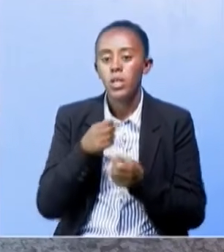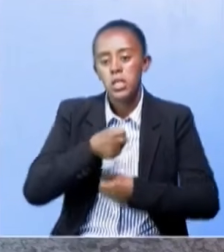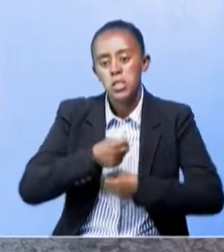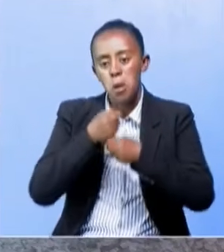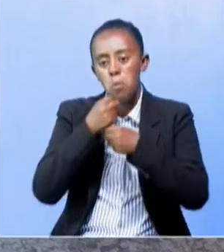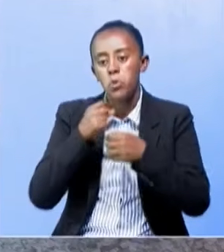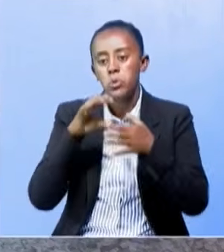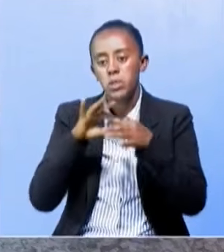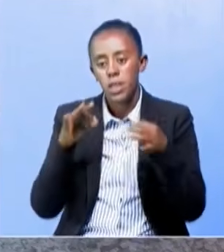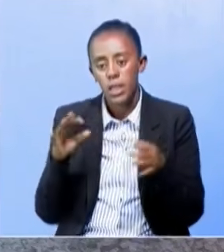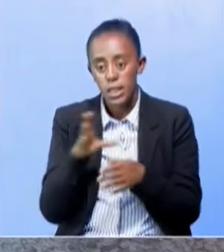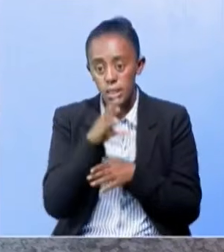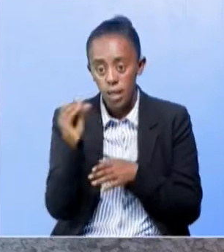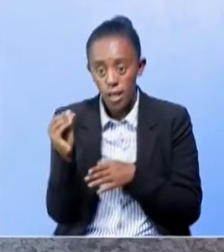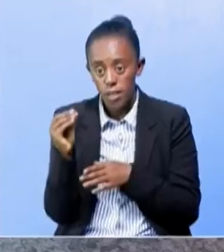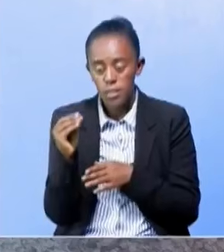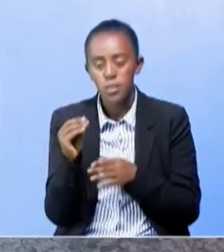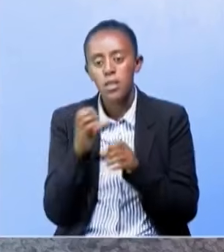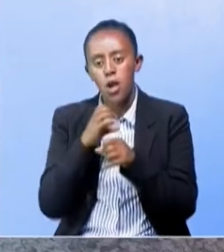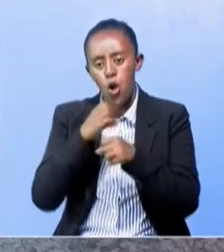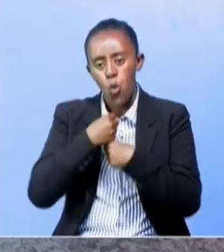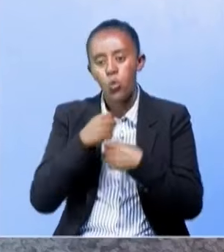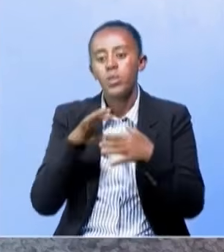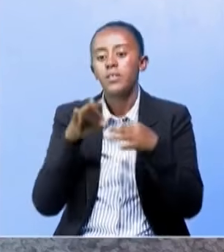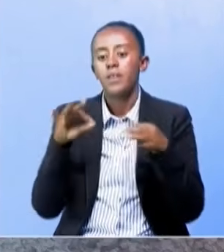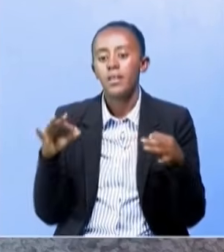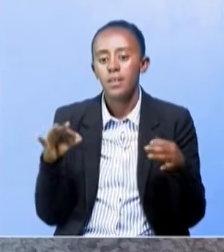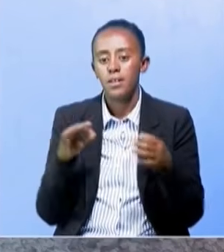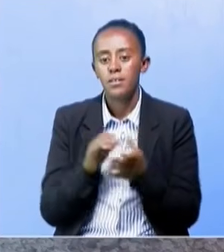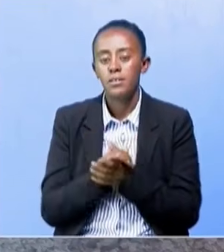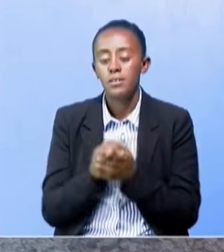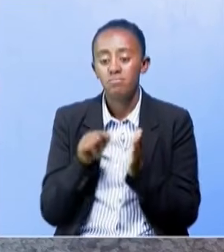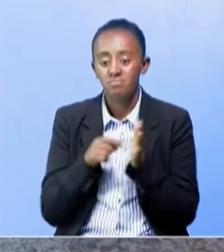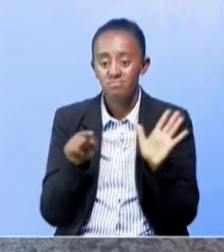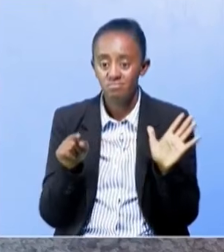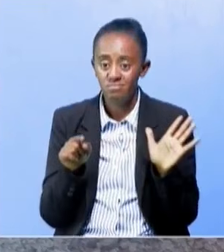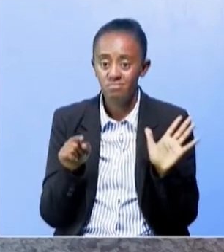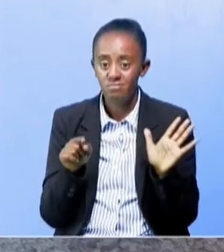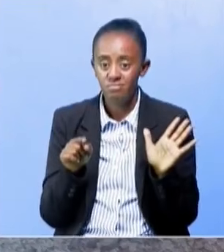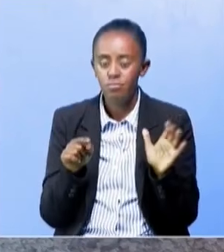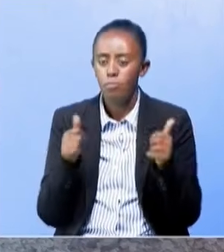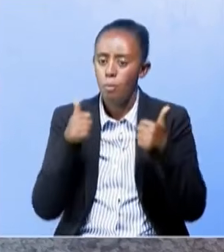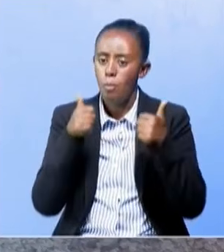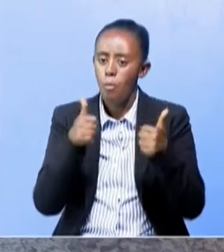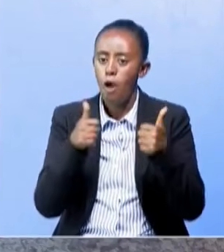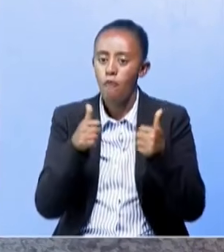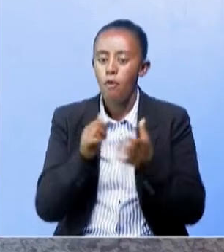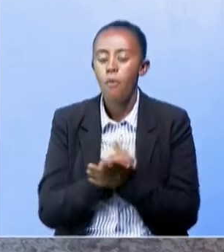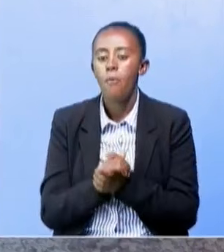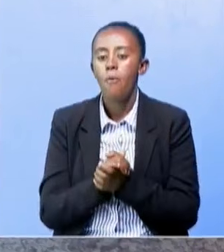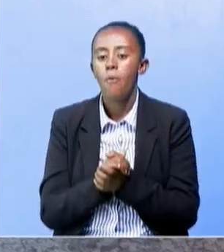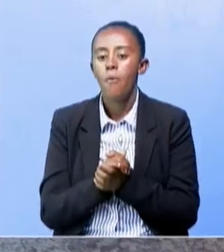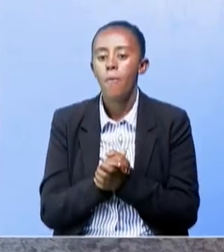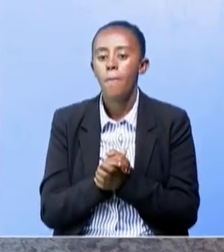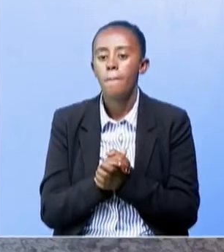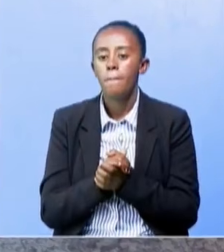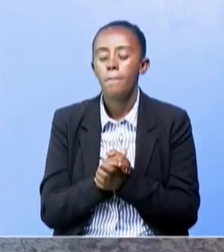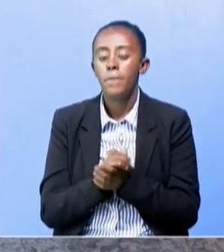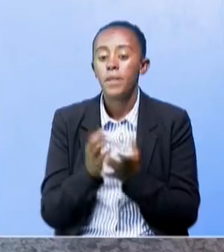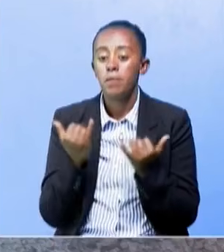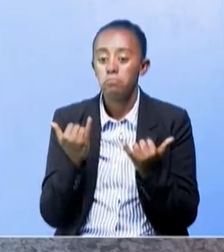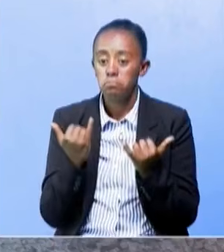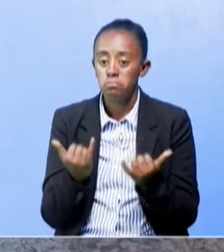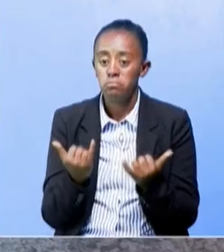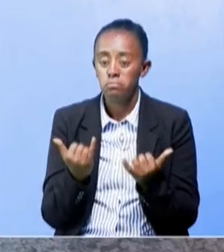supporting sentence and concluding sentence. Is it clear? Bravo. Now I am going to